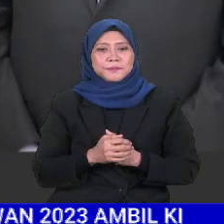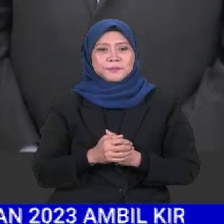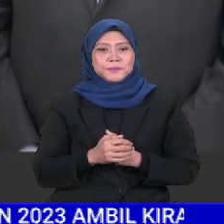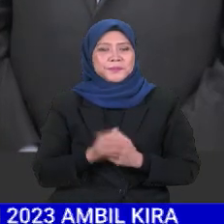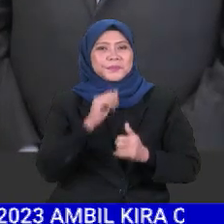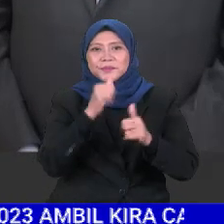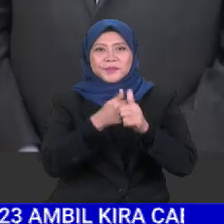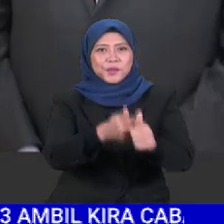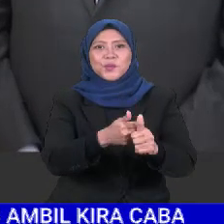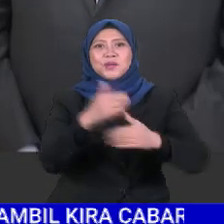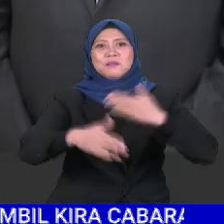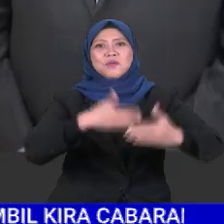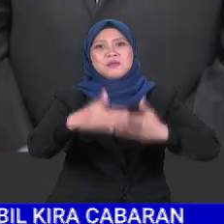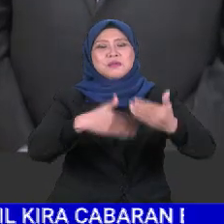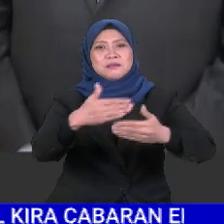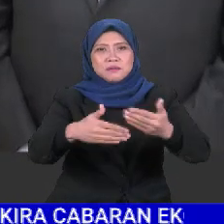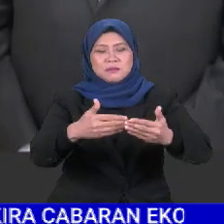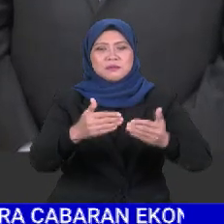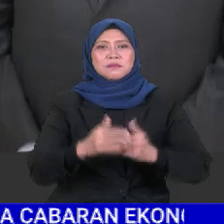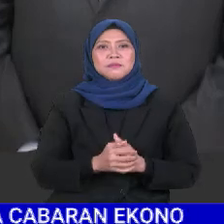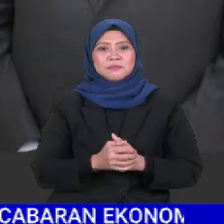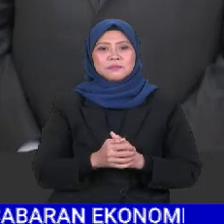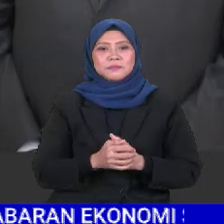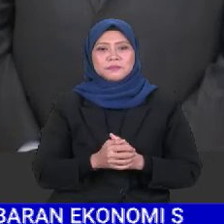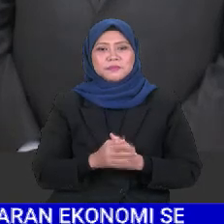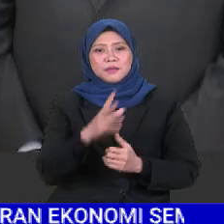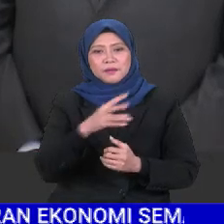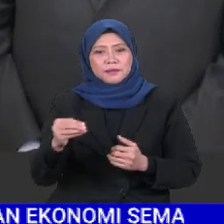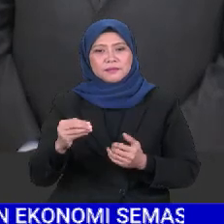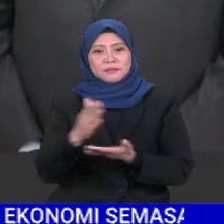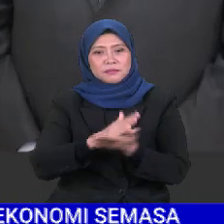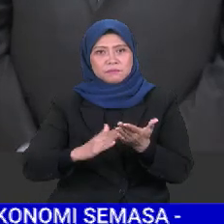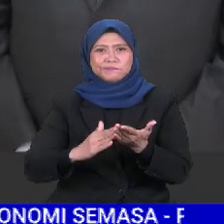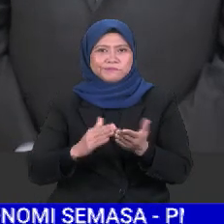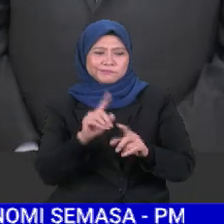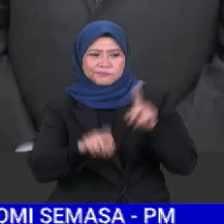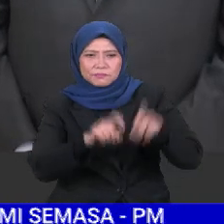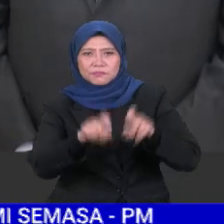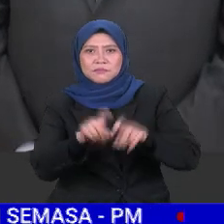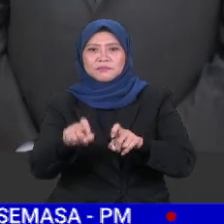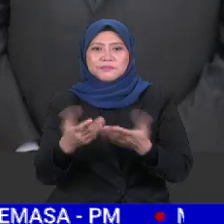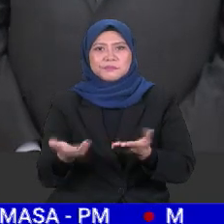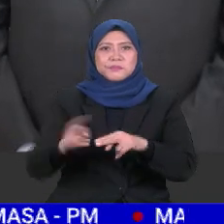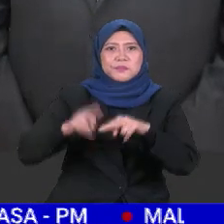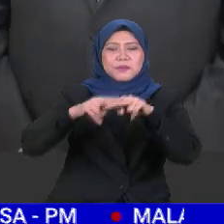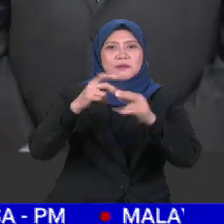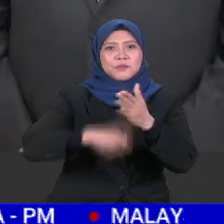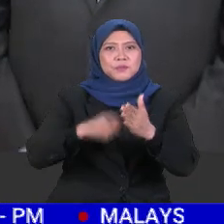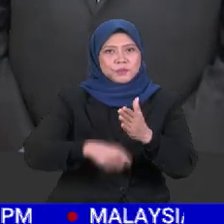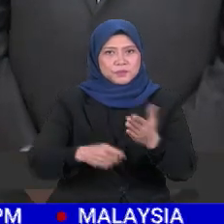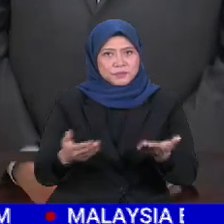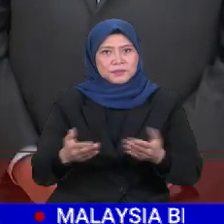not according to due process and procam some of it are questionable in of numbers and costing but I